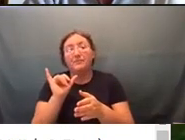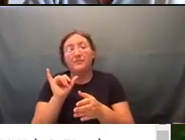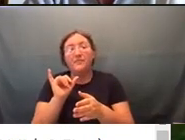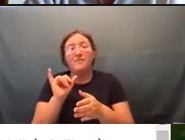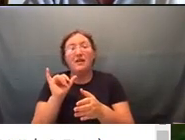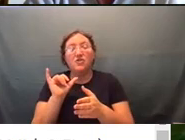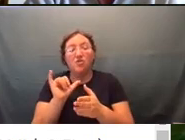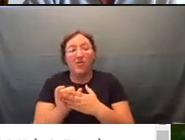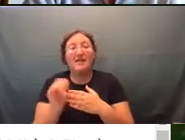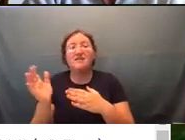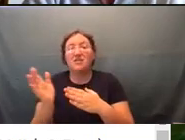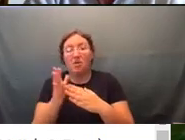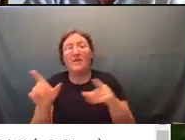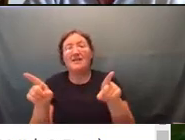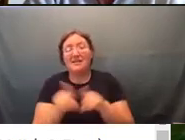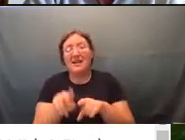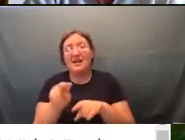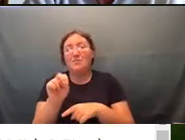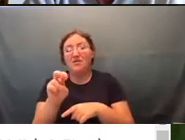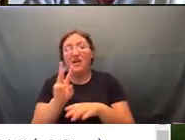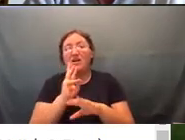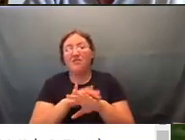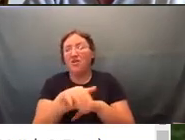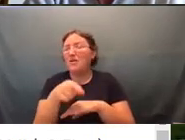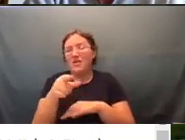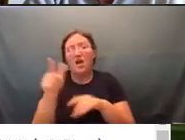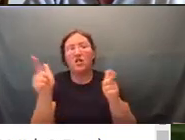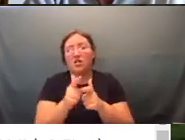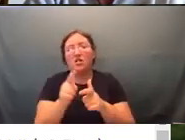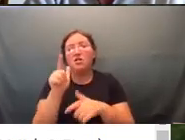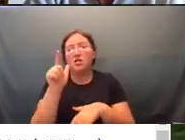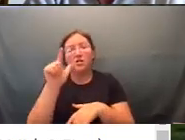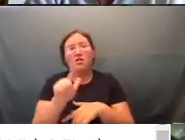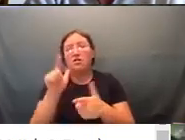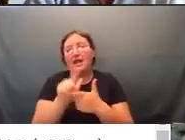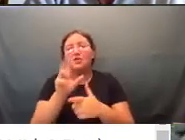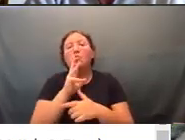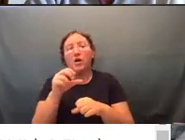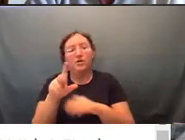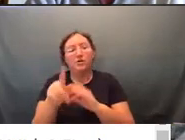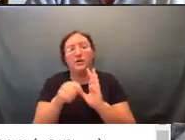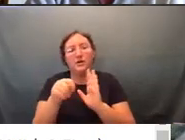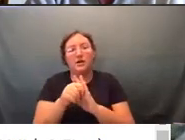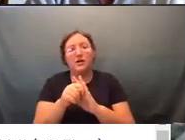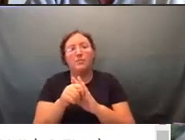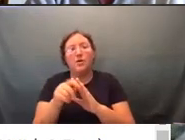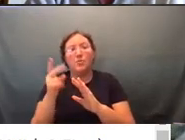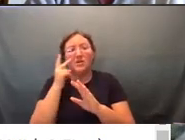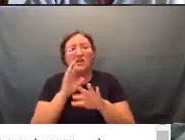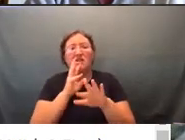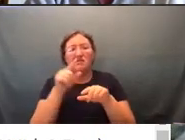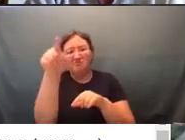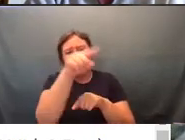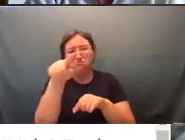like that same Nevada Falls, another low water picture from the top of Nevada Falls. And we can see how far we've